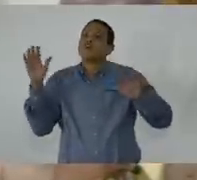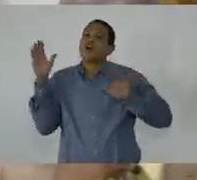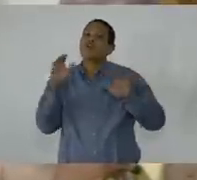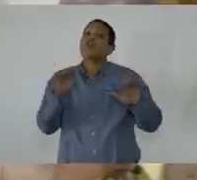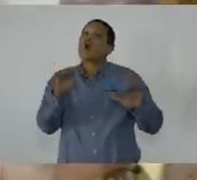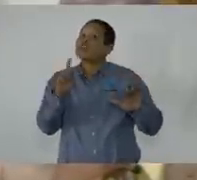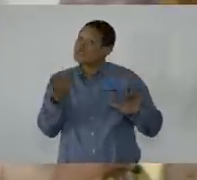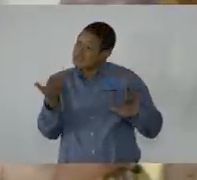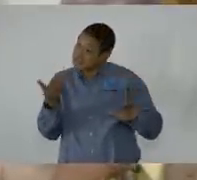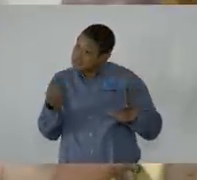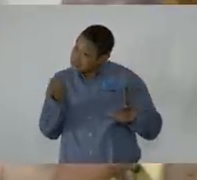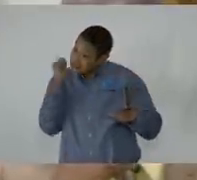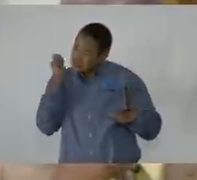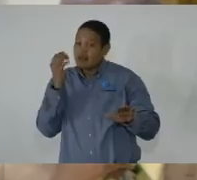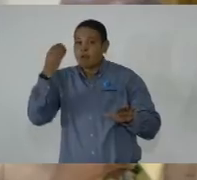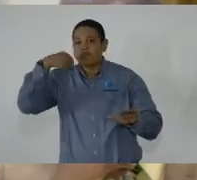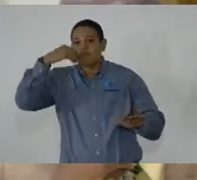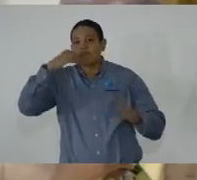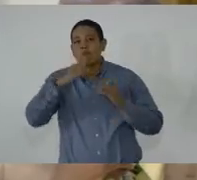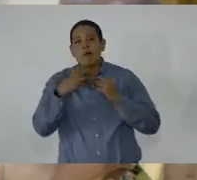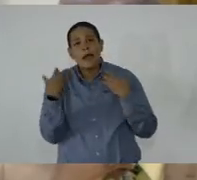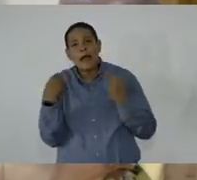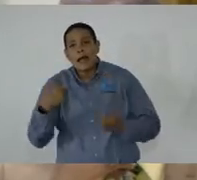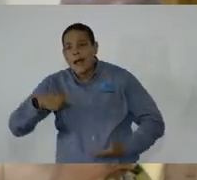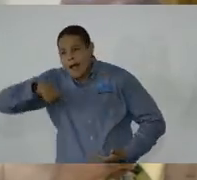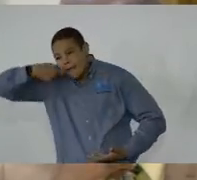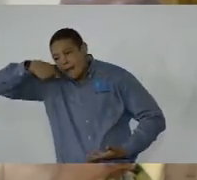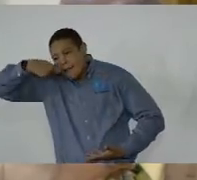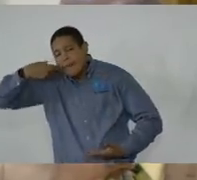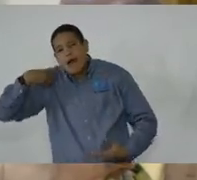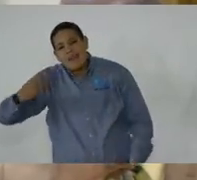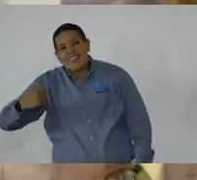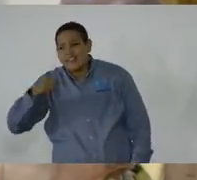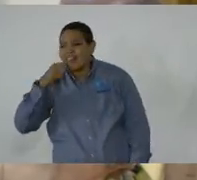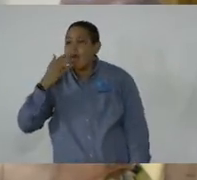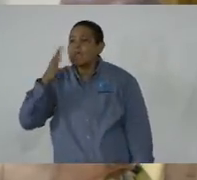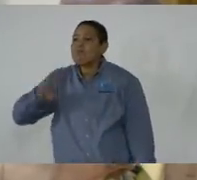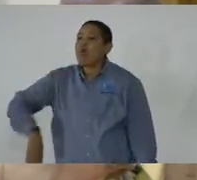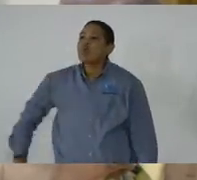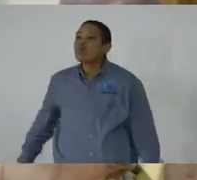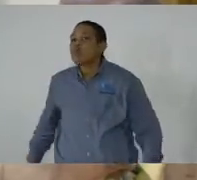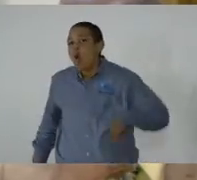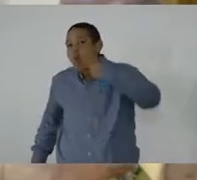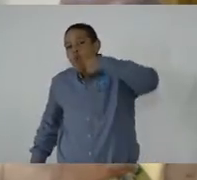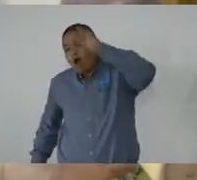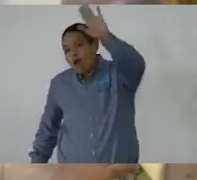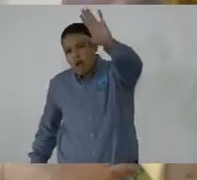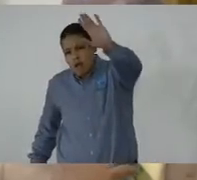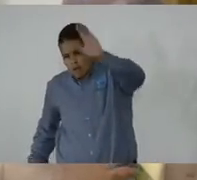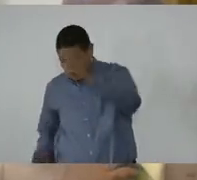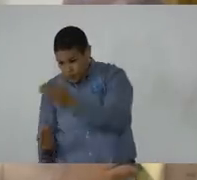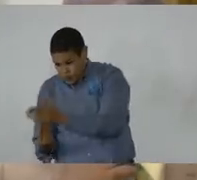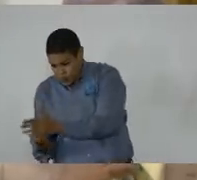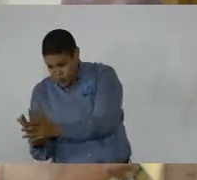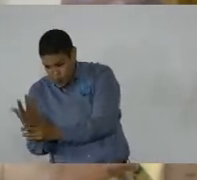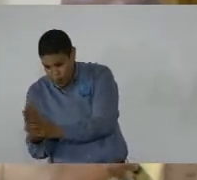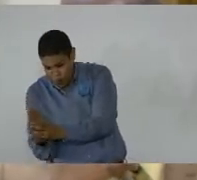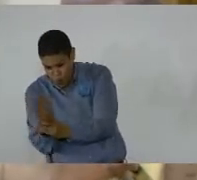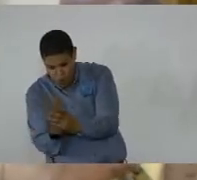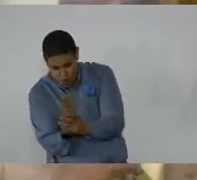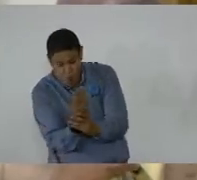drive us to eat more wholesome and nutritious foods and to grow, but not just grow, to